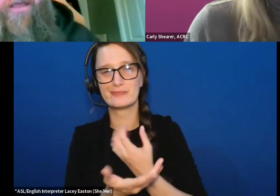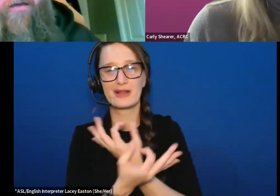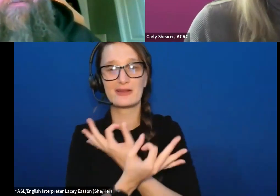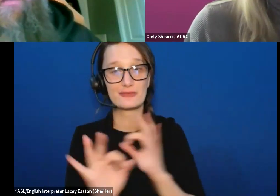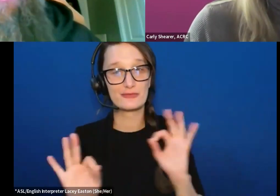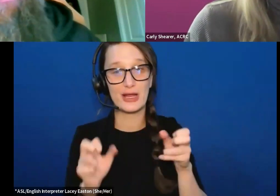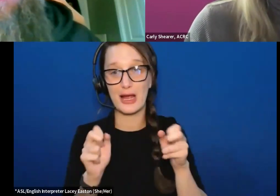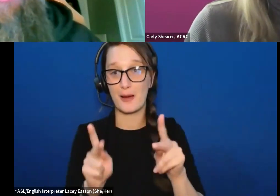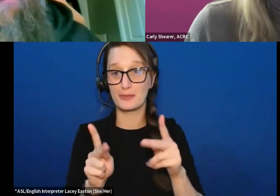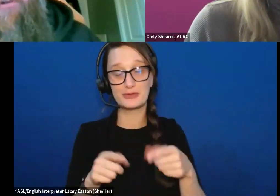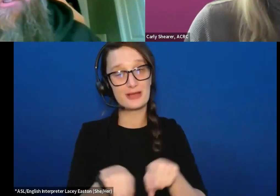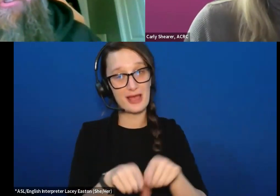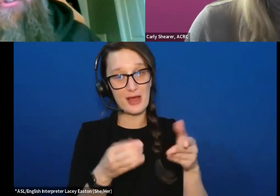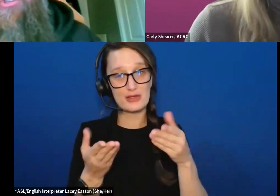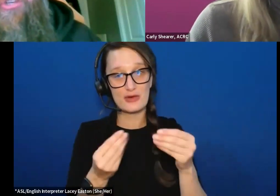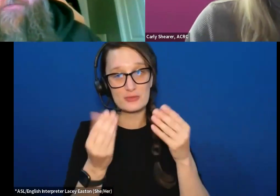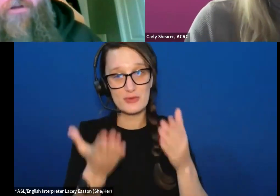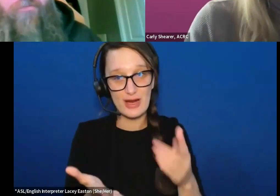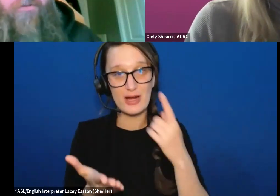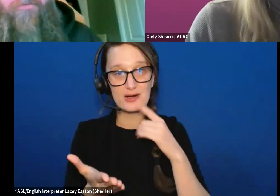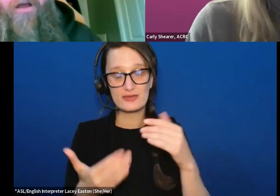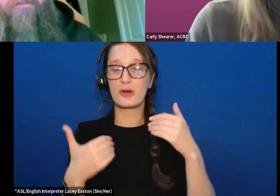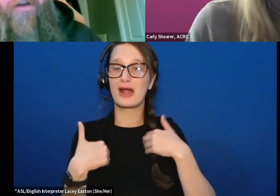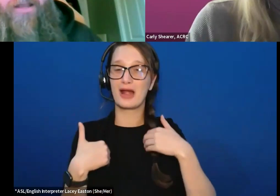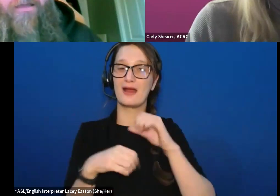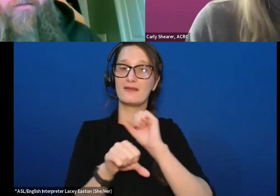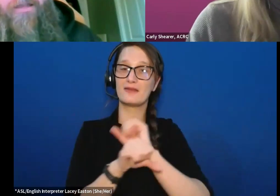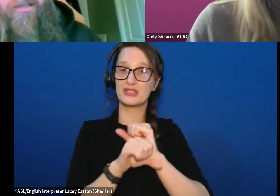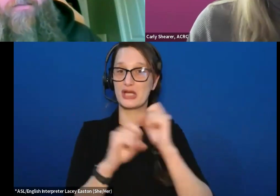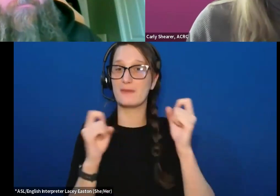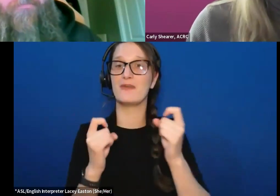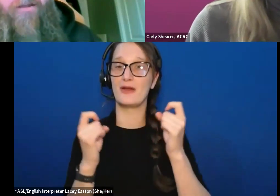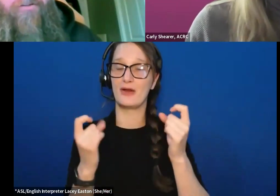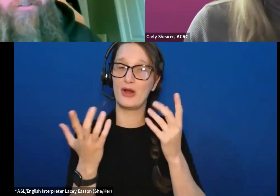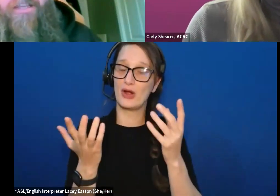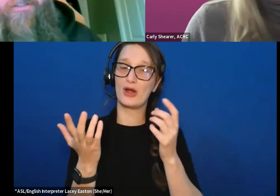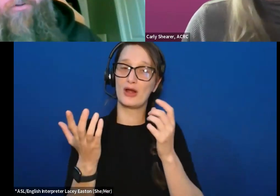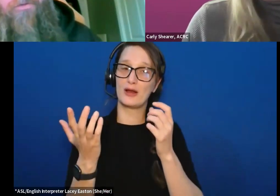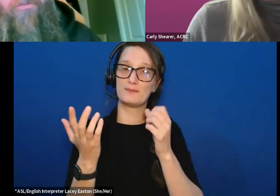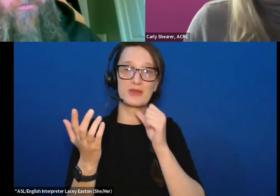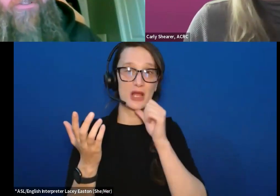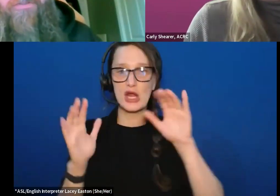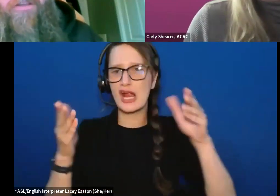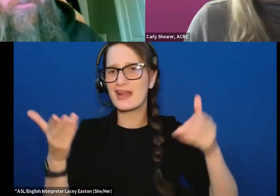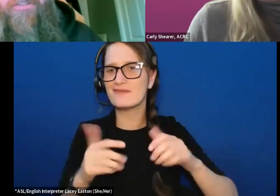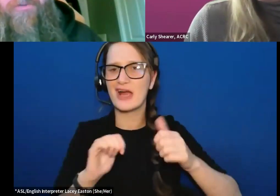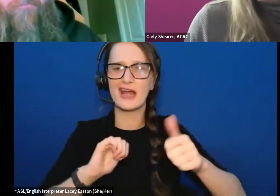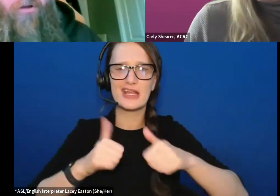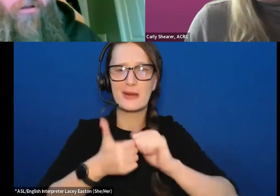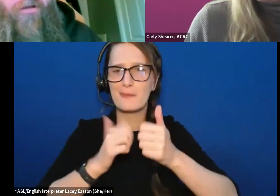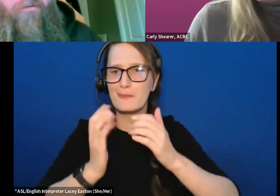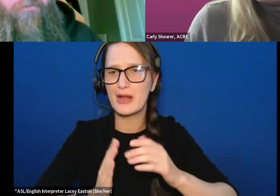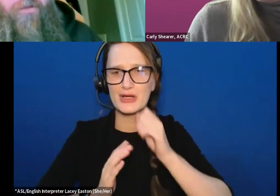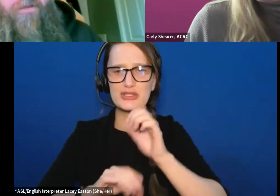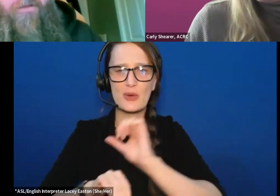be able to have a job fair just of your own, that we're not inviting any competitors that don't work with regional centers to